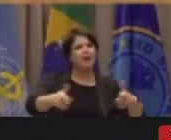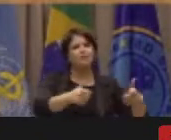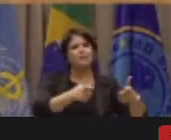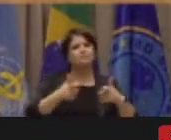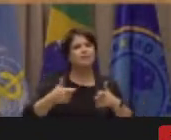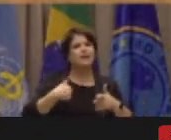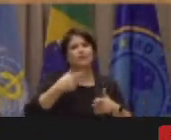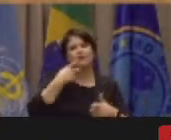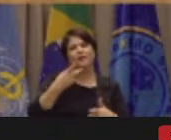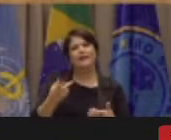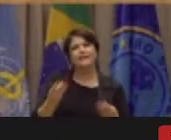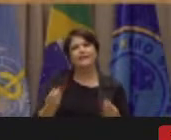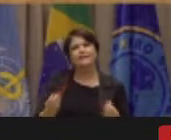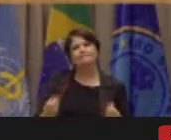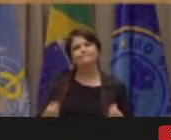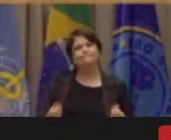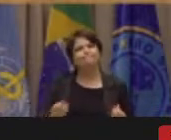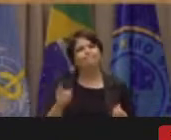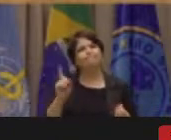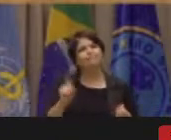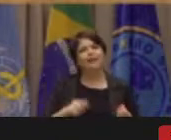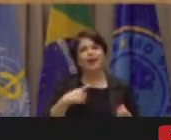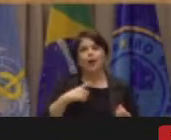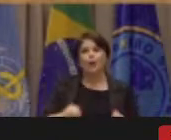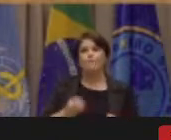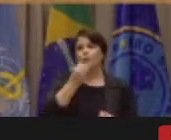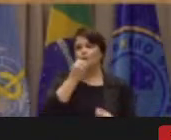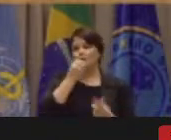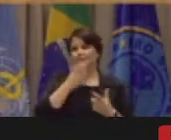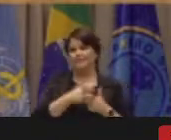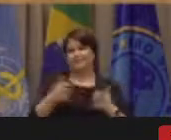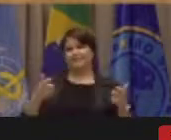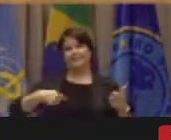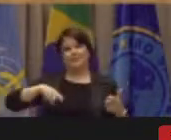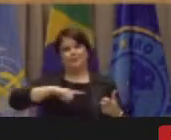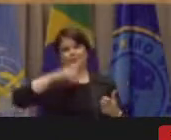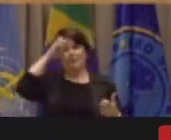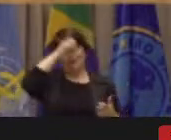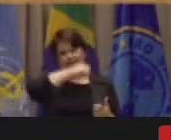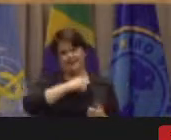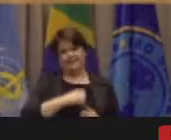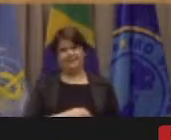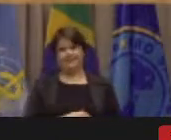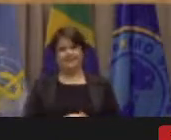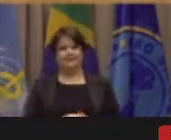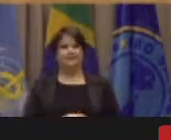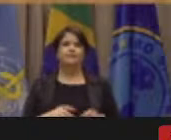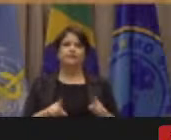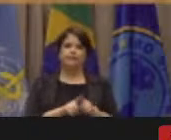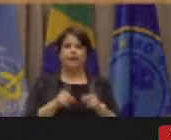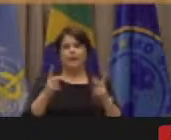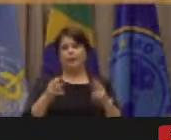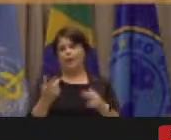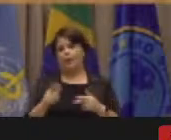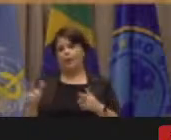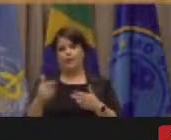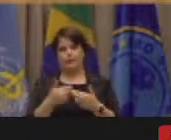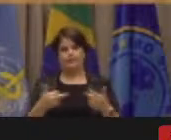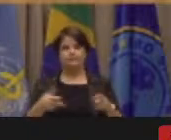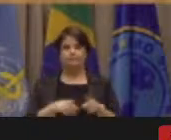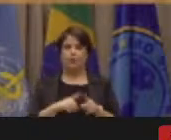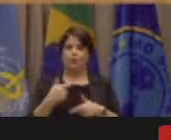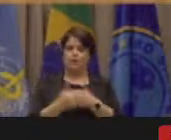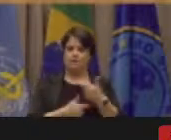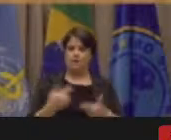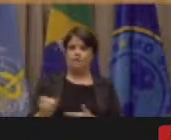space where with a great opportunity for advancement in the Ministry of Health, which